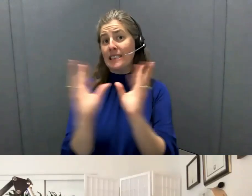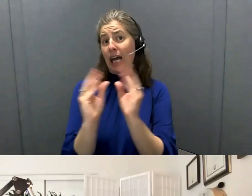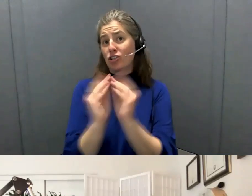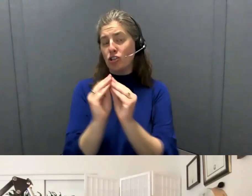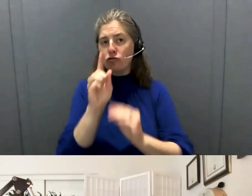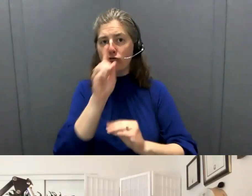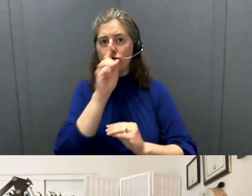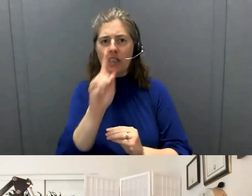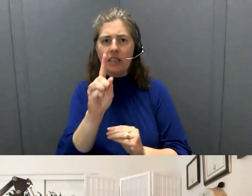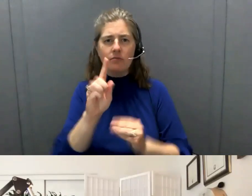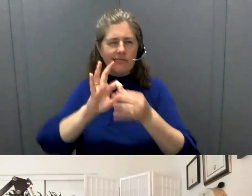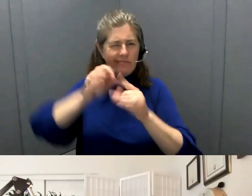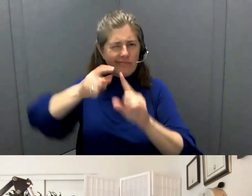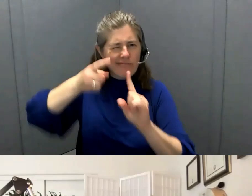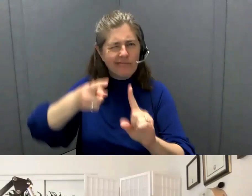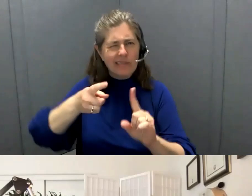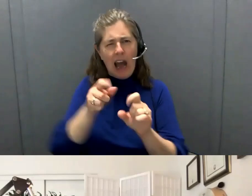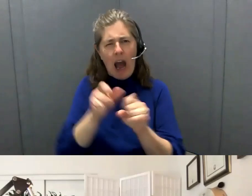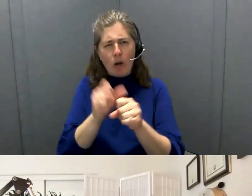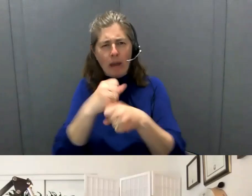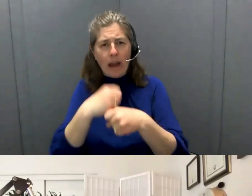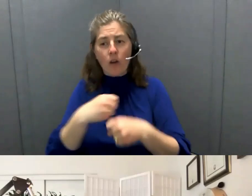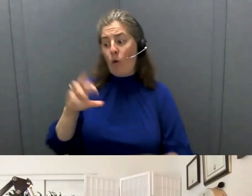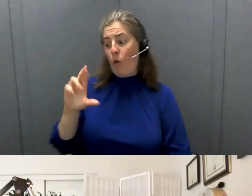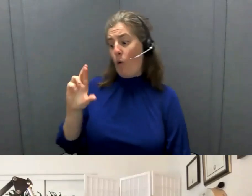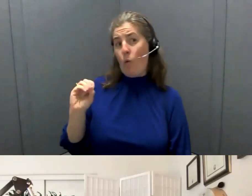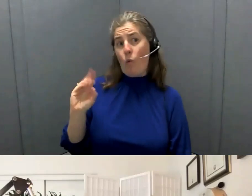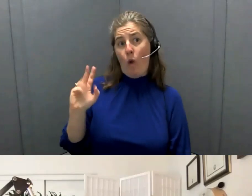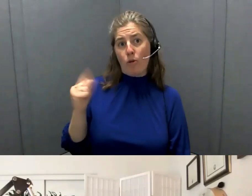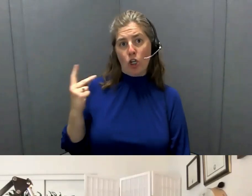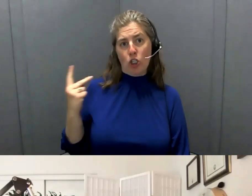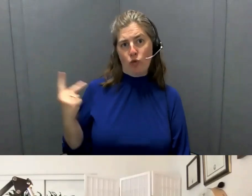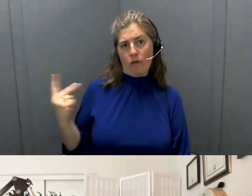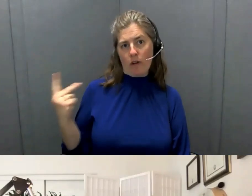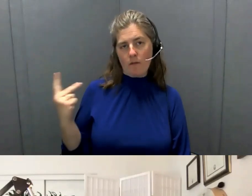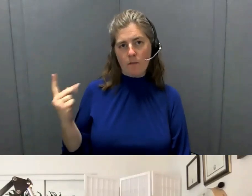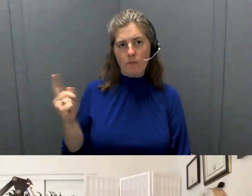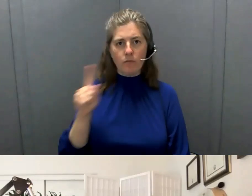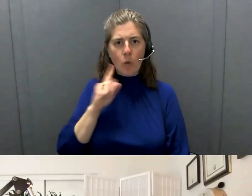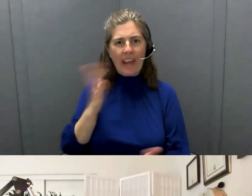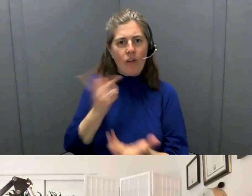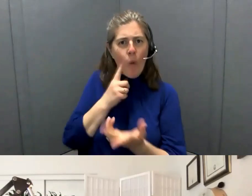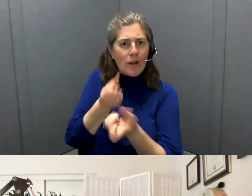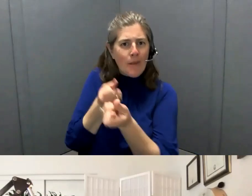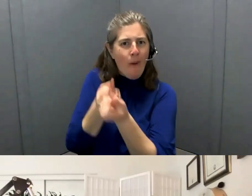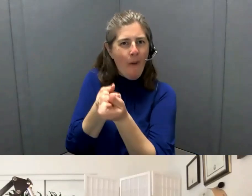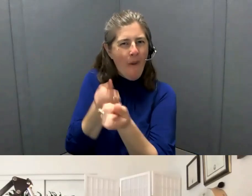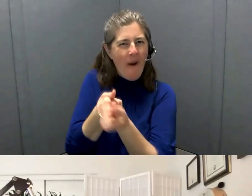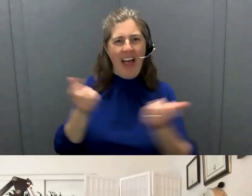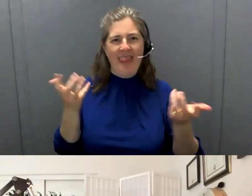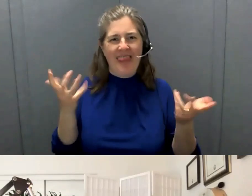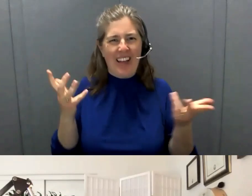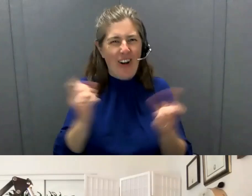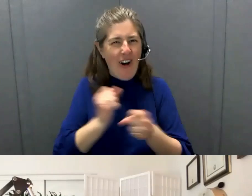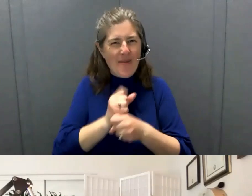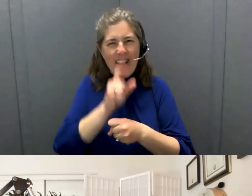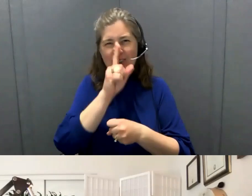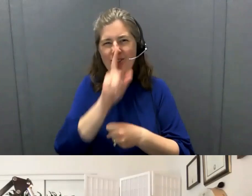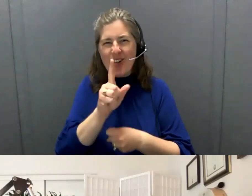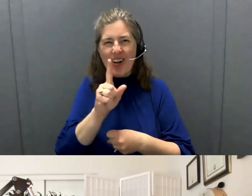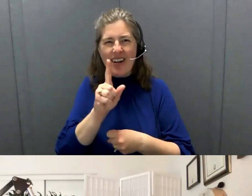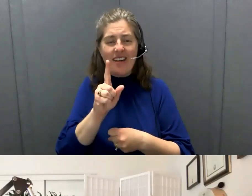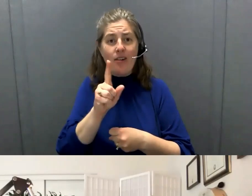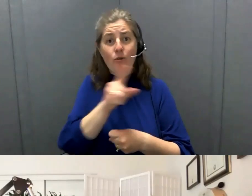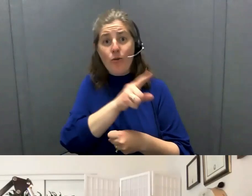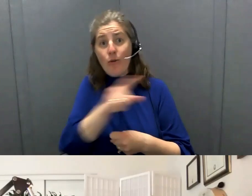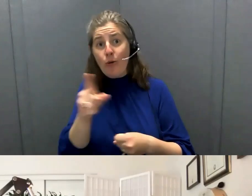really all about that. And Robert and I are really the support team to make sure that those of